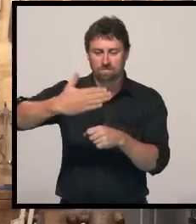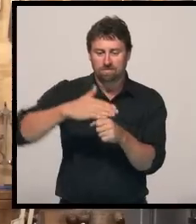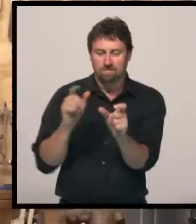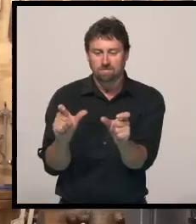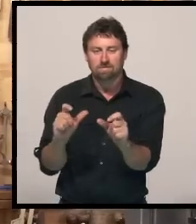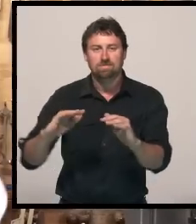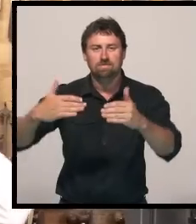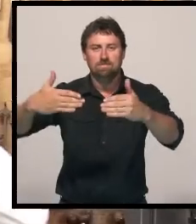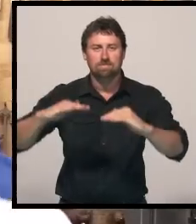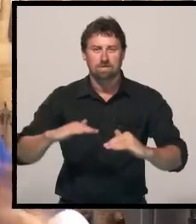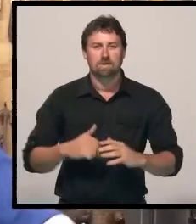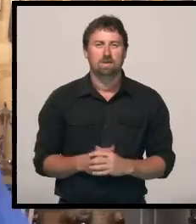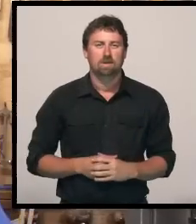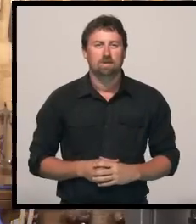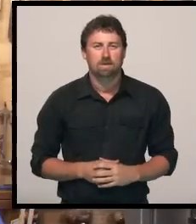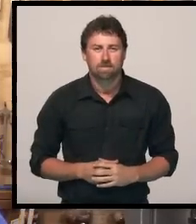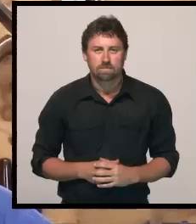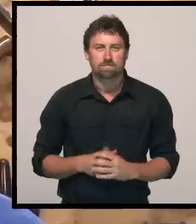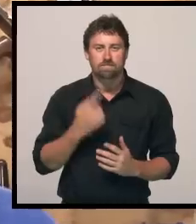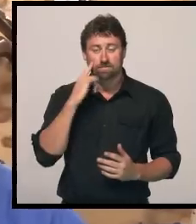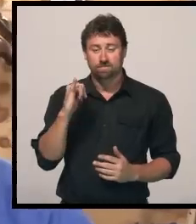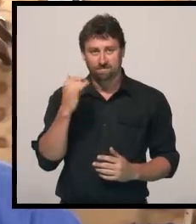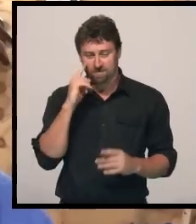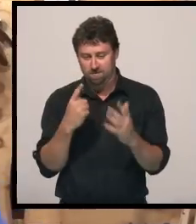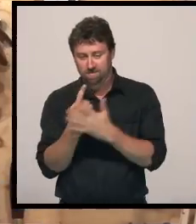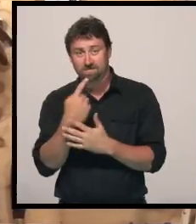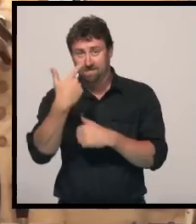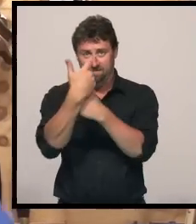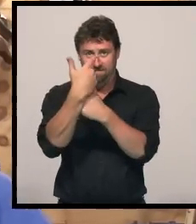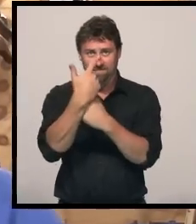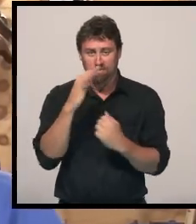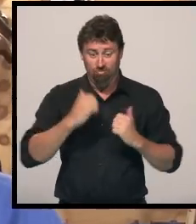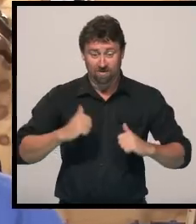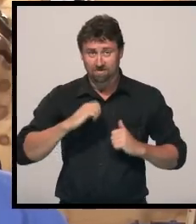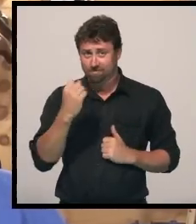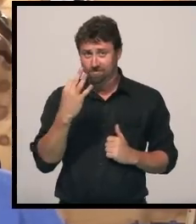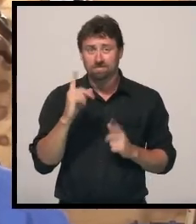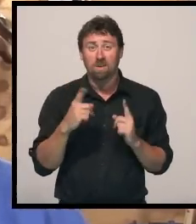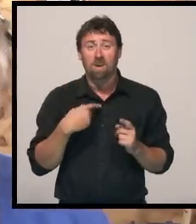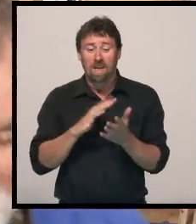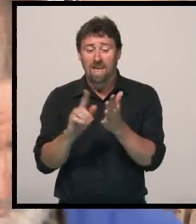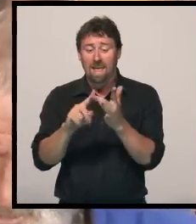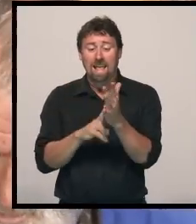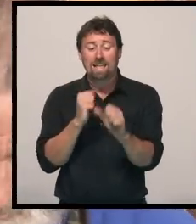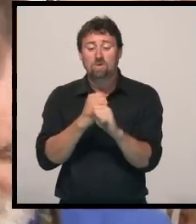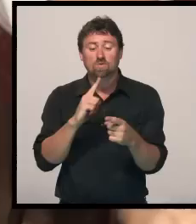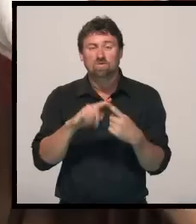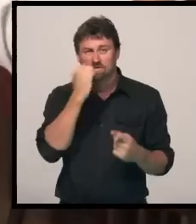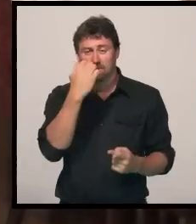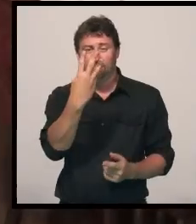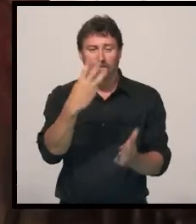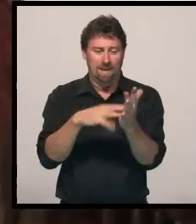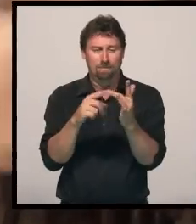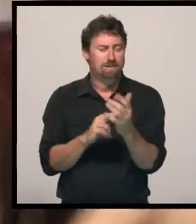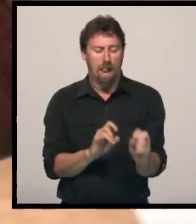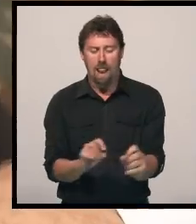It's a good thing about filming live, you never know how this is going to work. Sometimes you can get hinges done in 3 minutes, sometimes it'll take an hour and a half. So